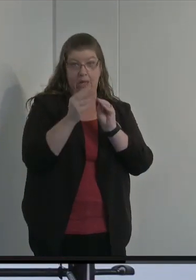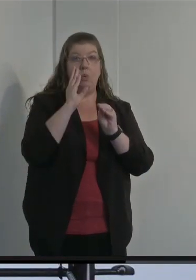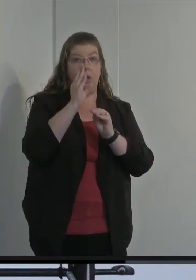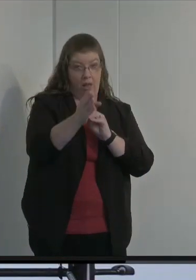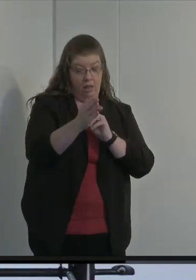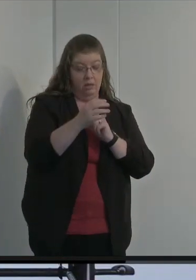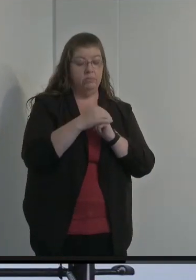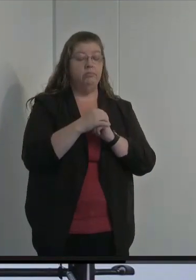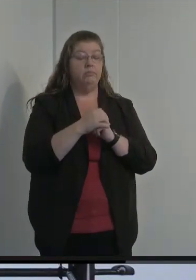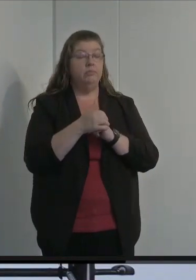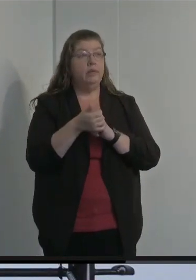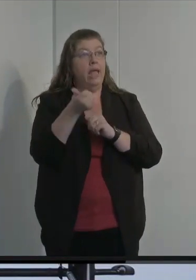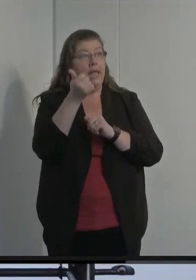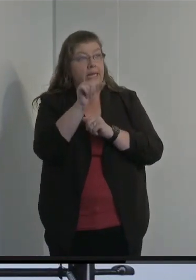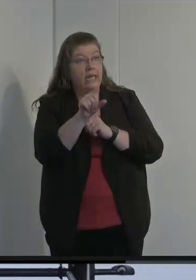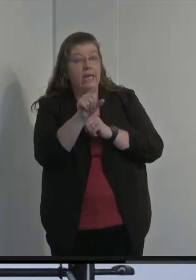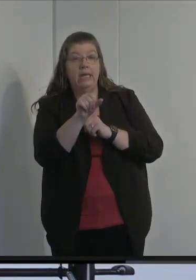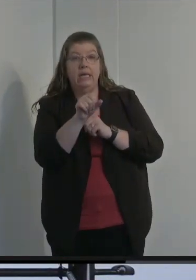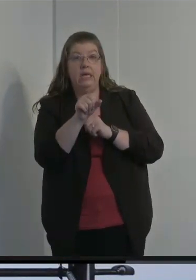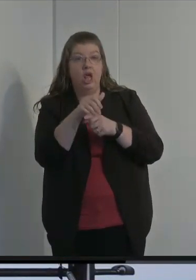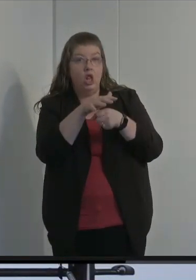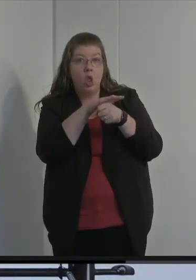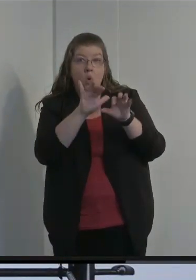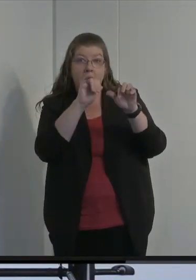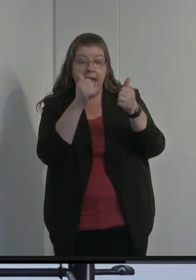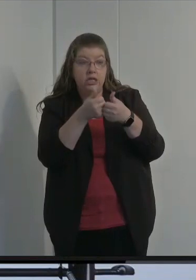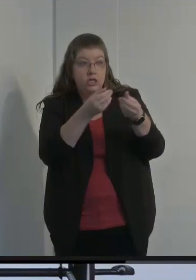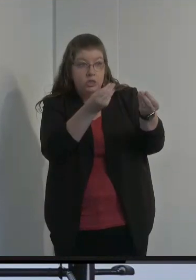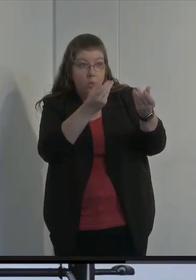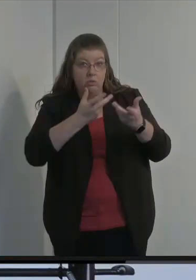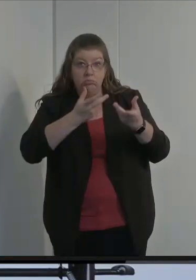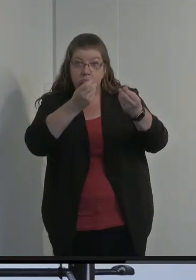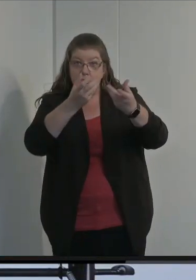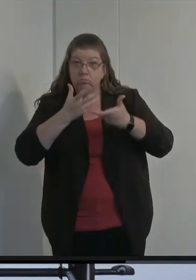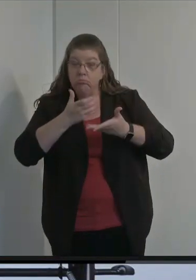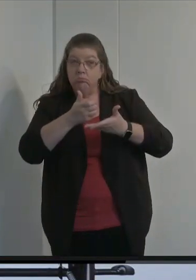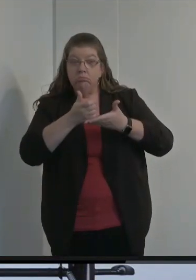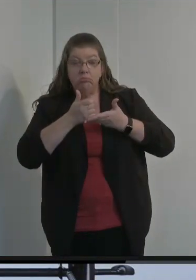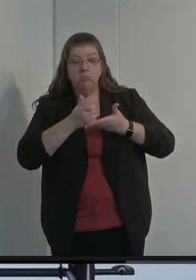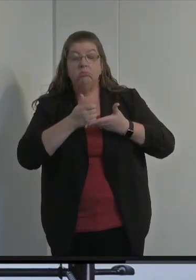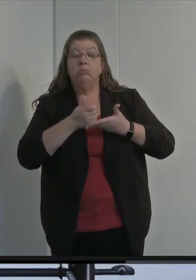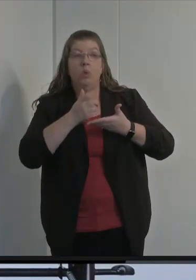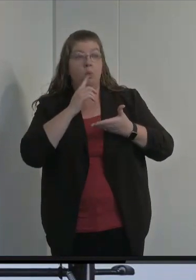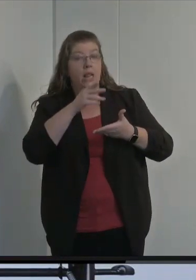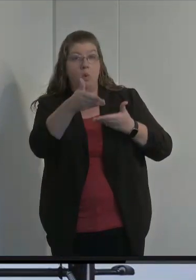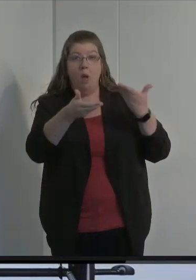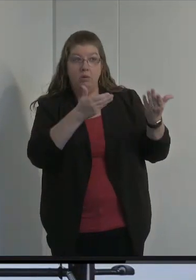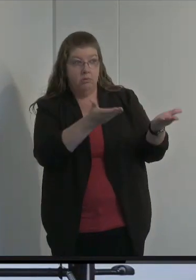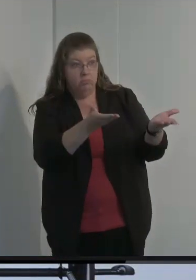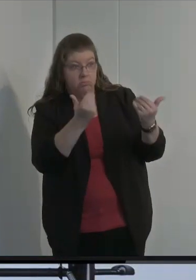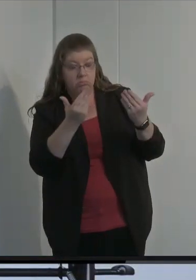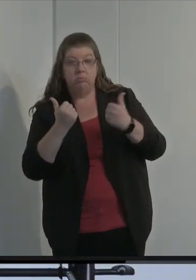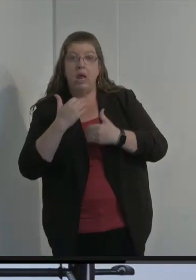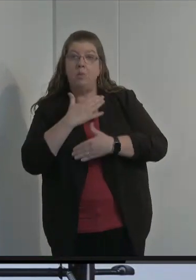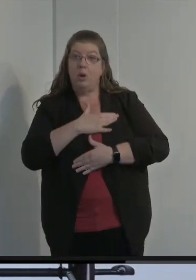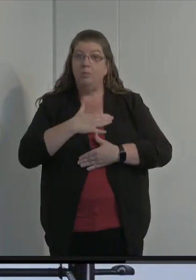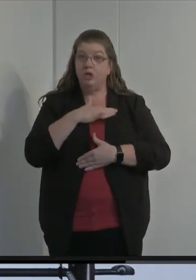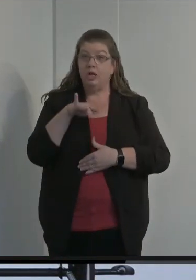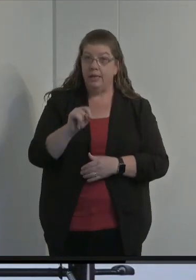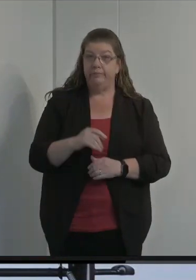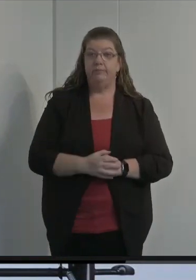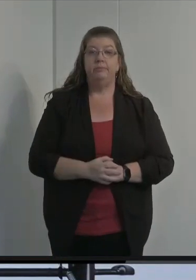and any contribution from any of the local agencies that we're partners with throughout the county is welcomed and appreciated. Thank